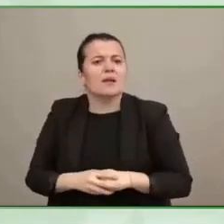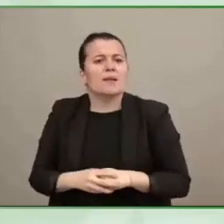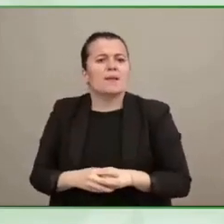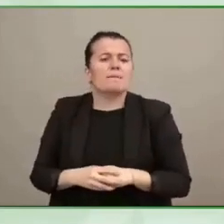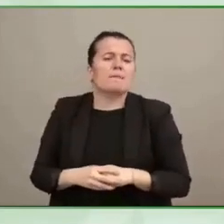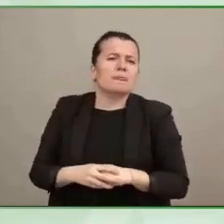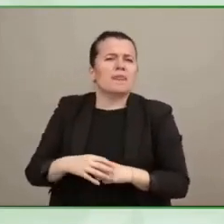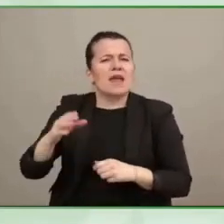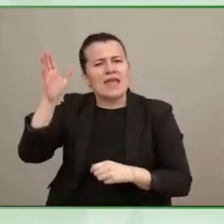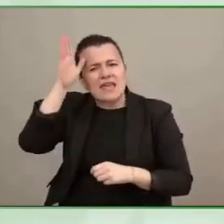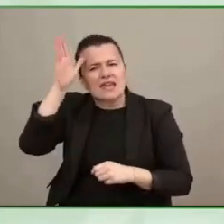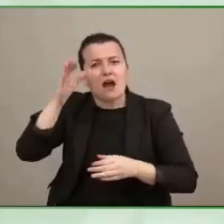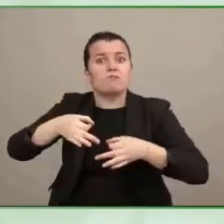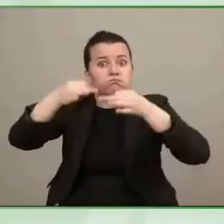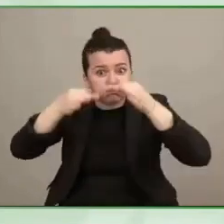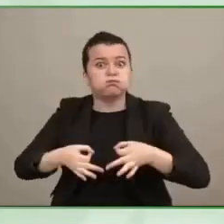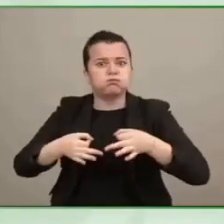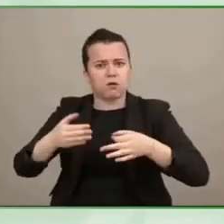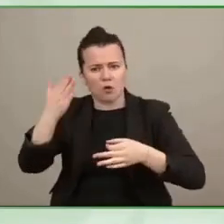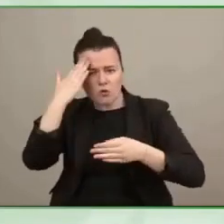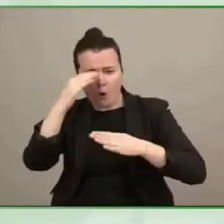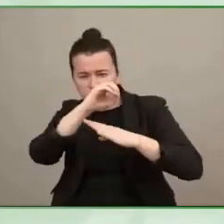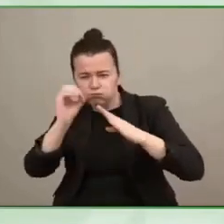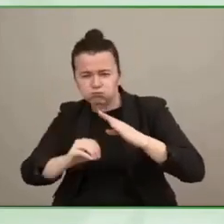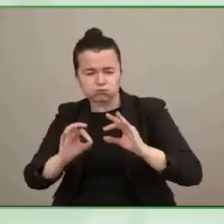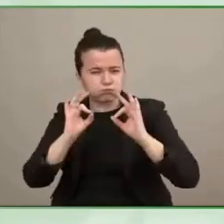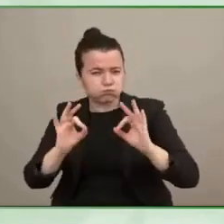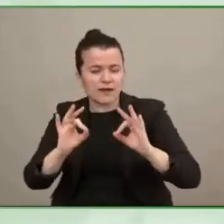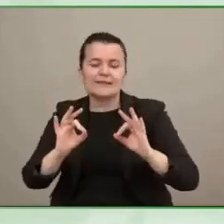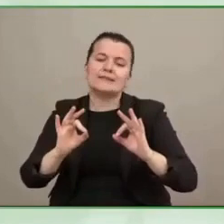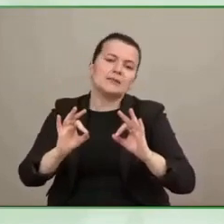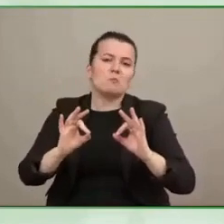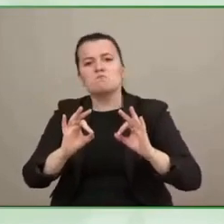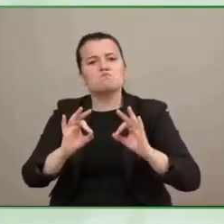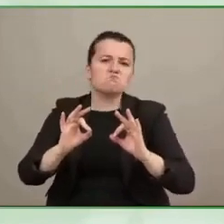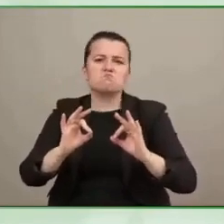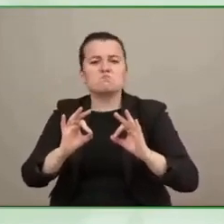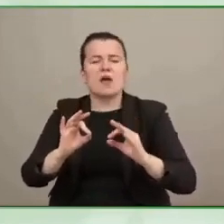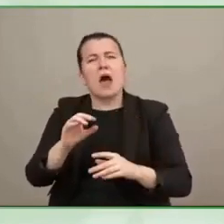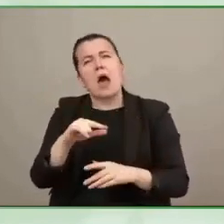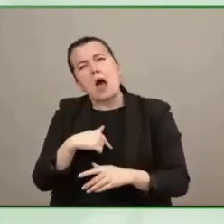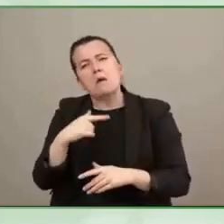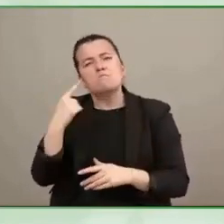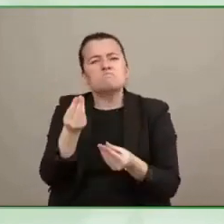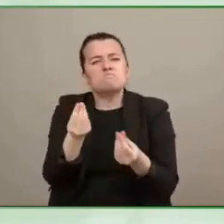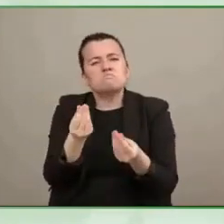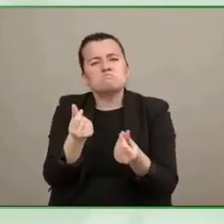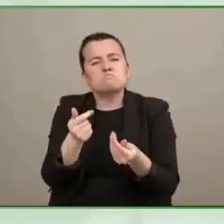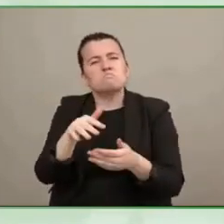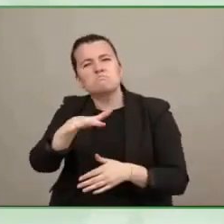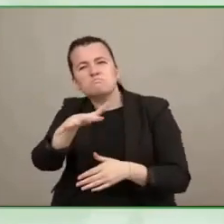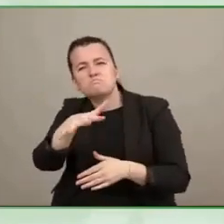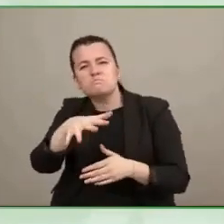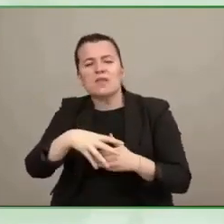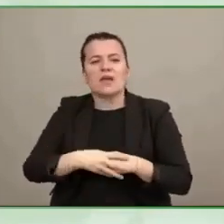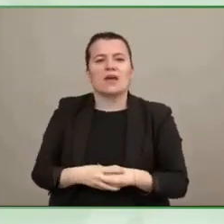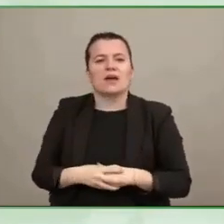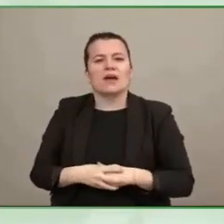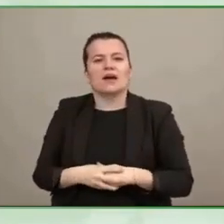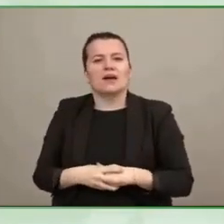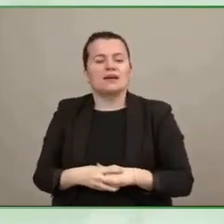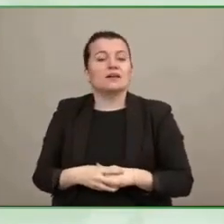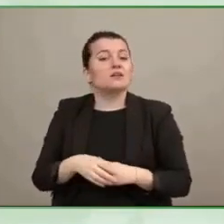formally data, but we are have some informal data. As you know